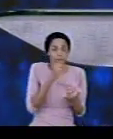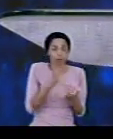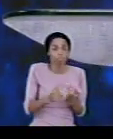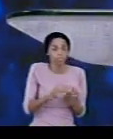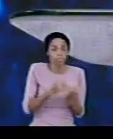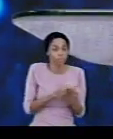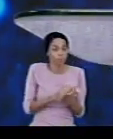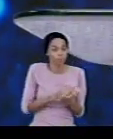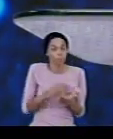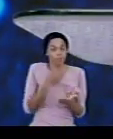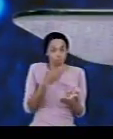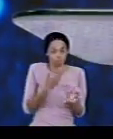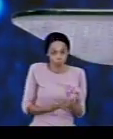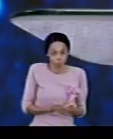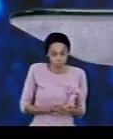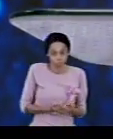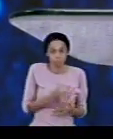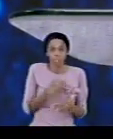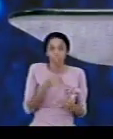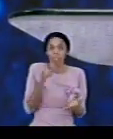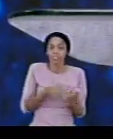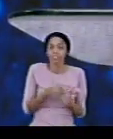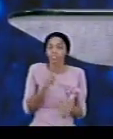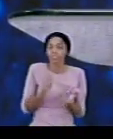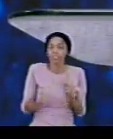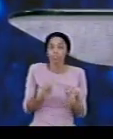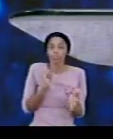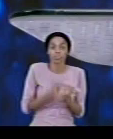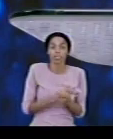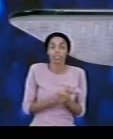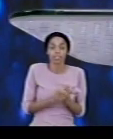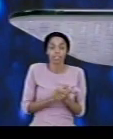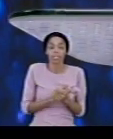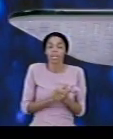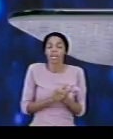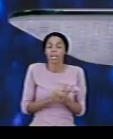are not reading the Word of God very well. Those are the people that